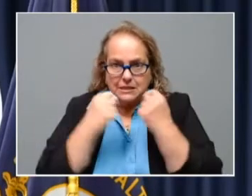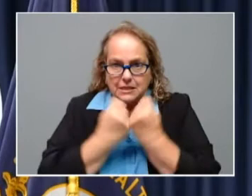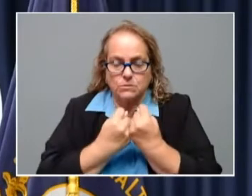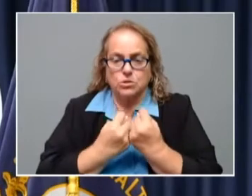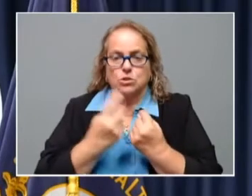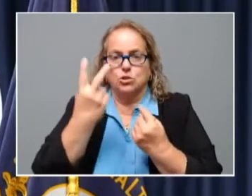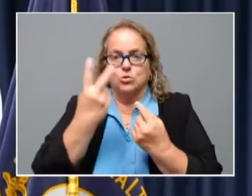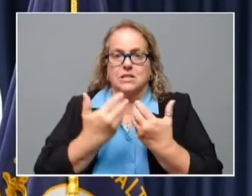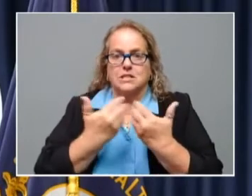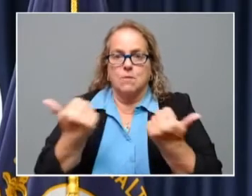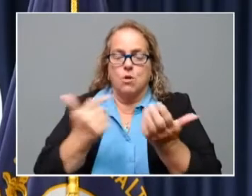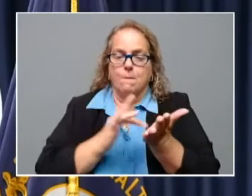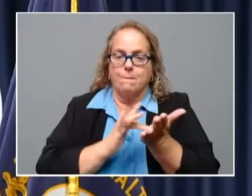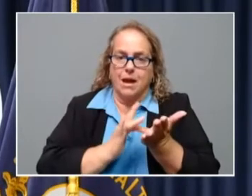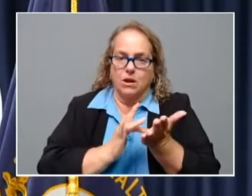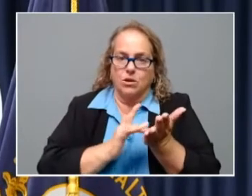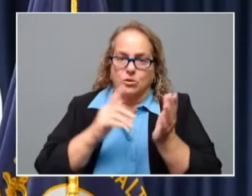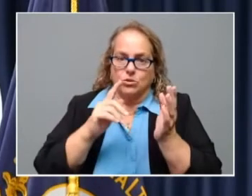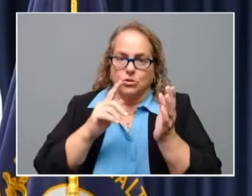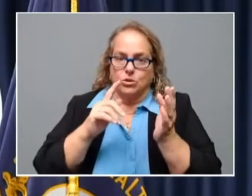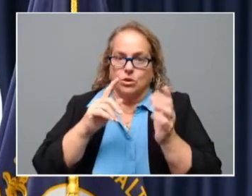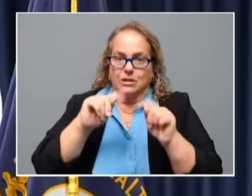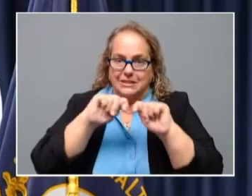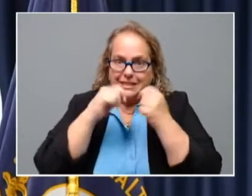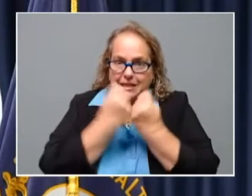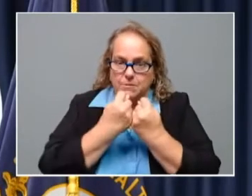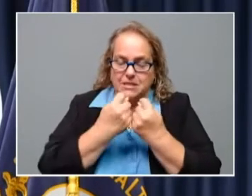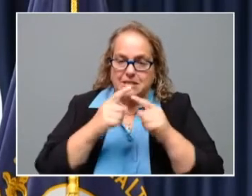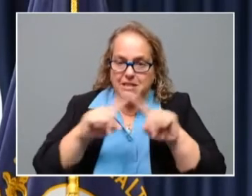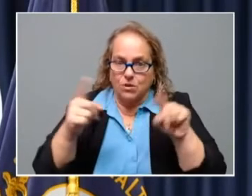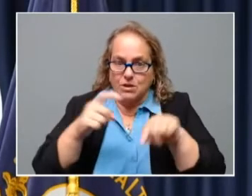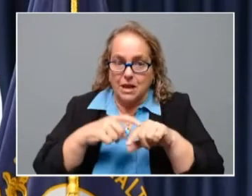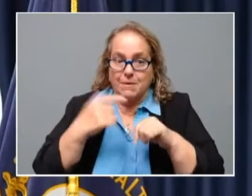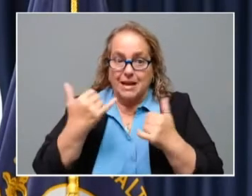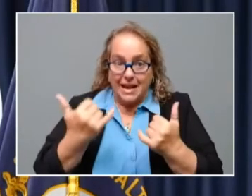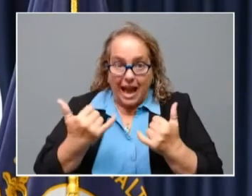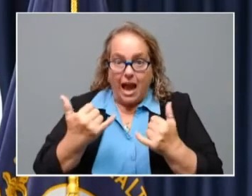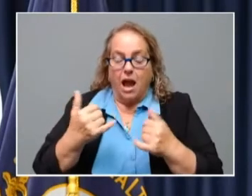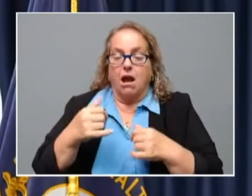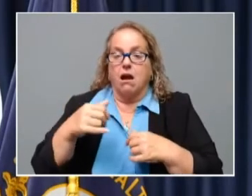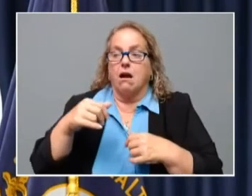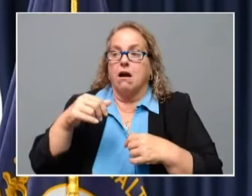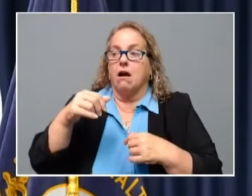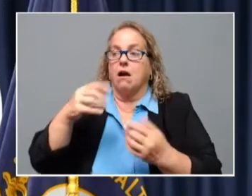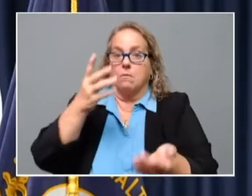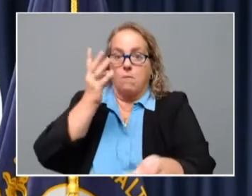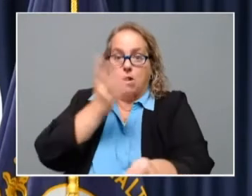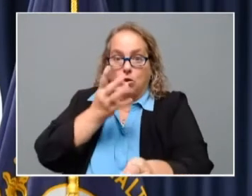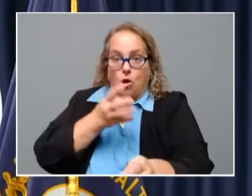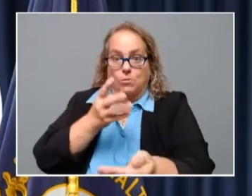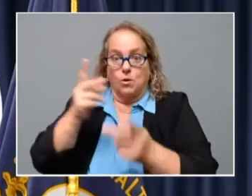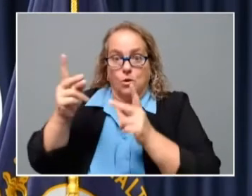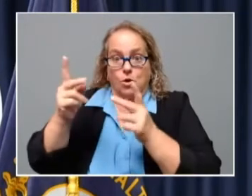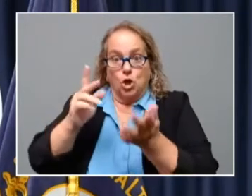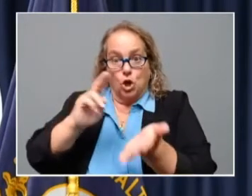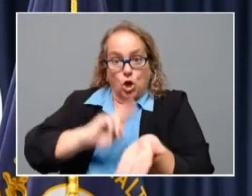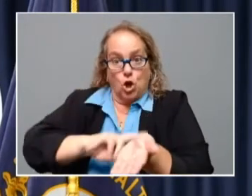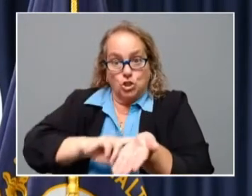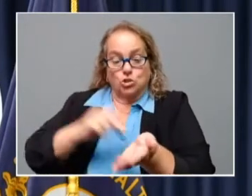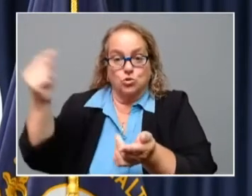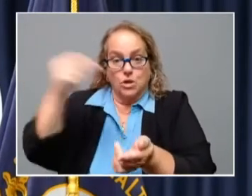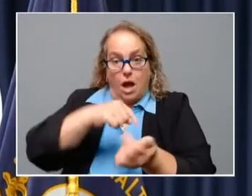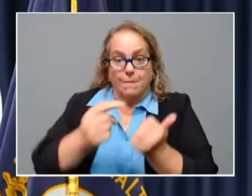at different times. Now all of these monoclonal antibody strike teams, as well as paying